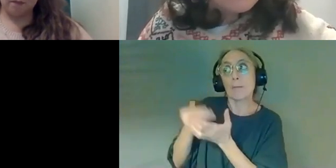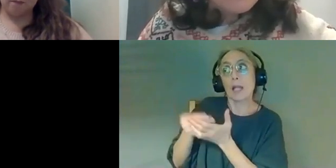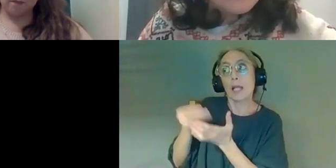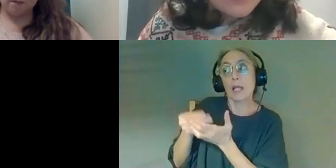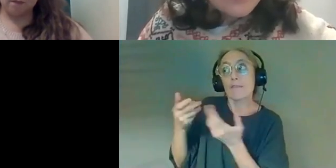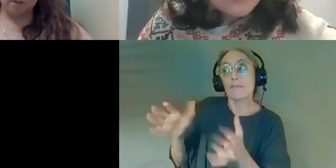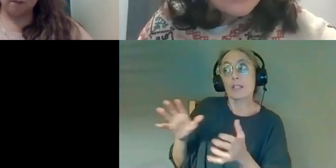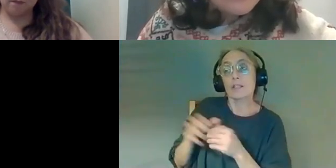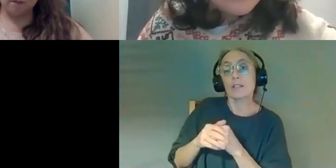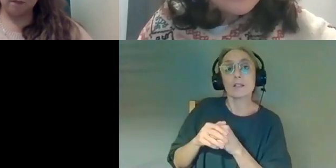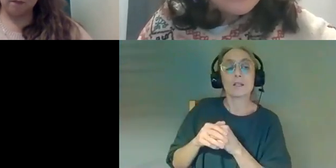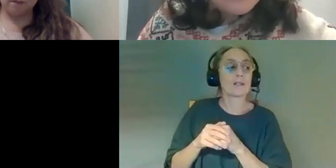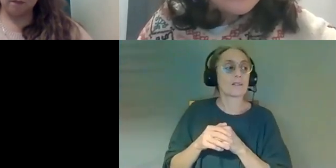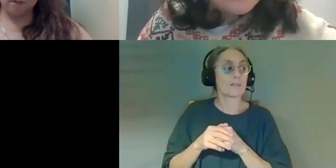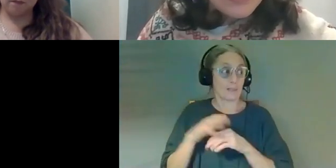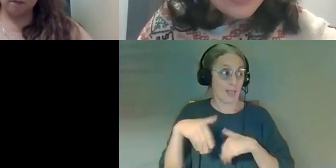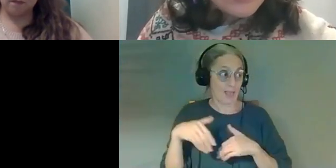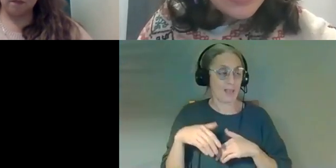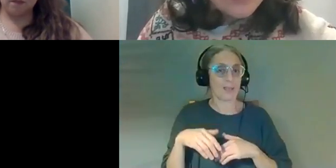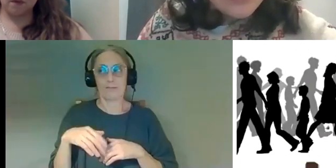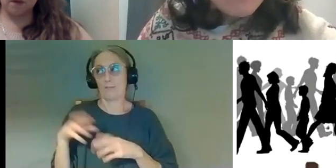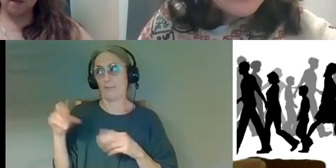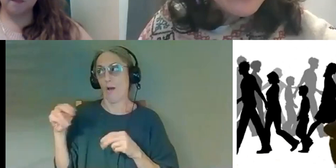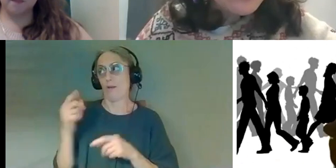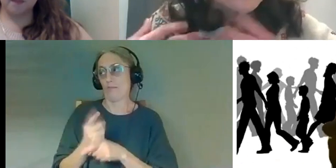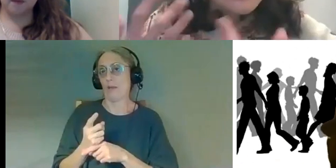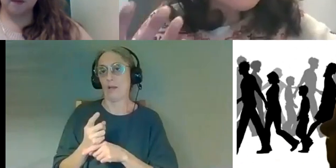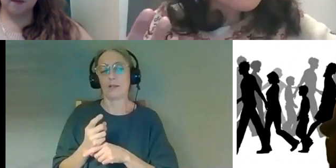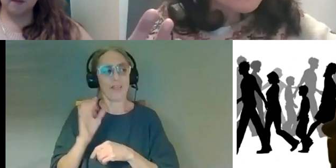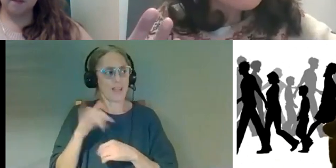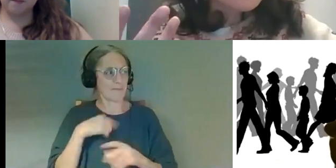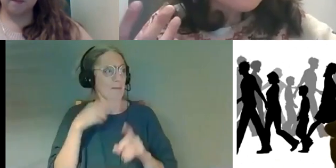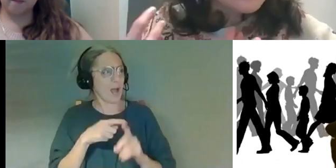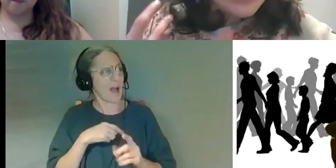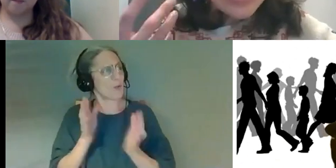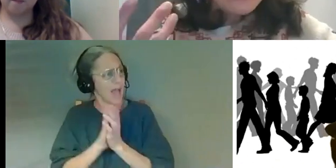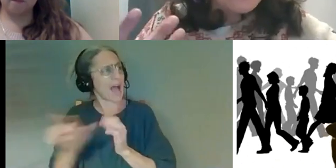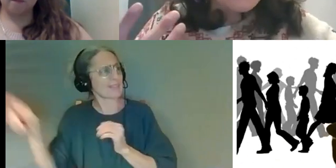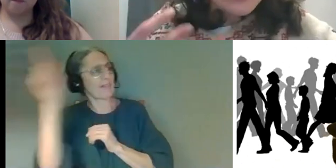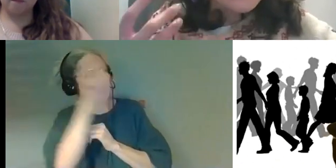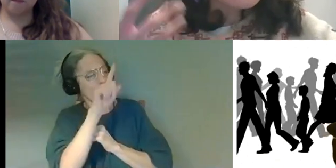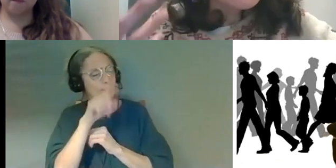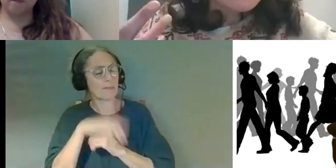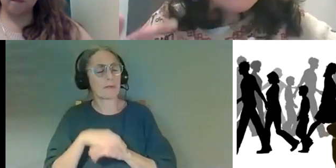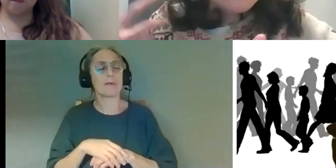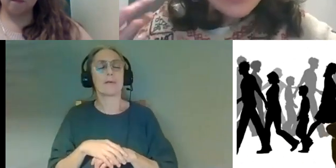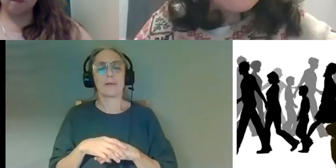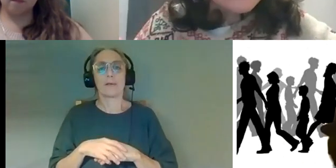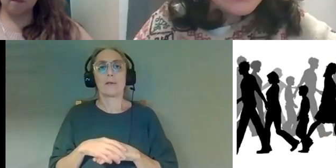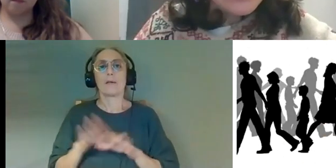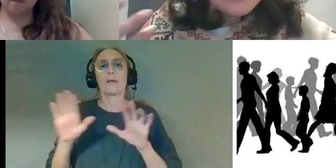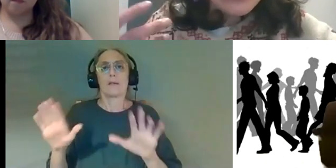Right. So this is my point. Yeah. My question is kind of more like, how do you get communities